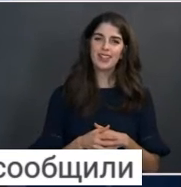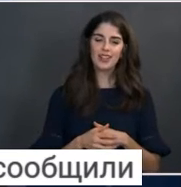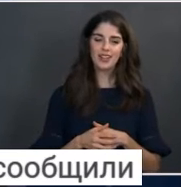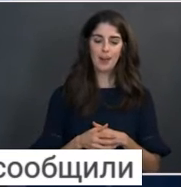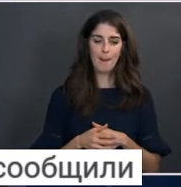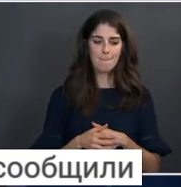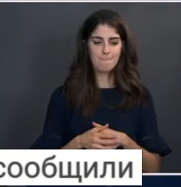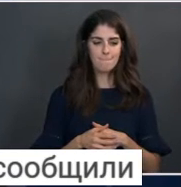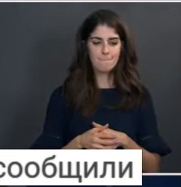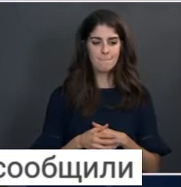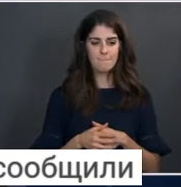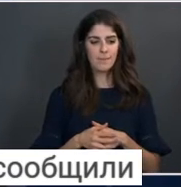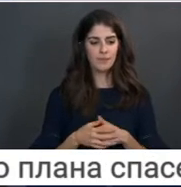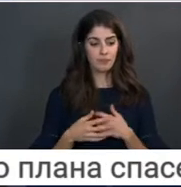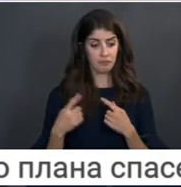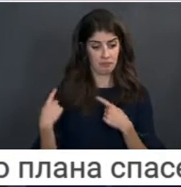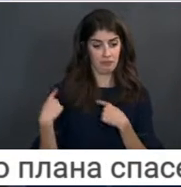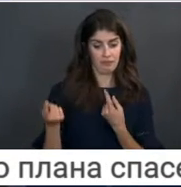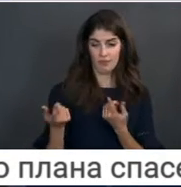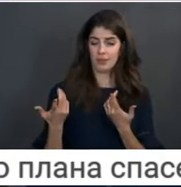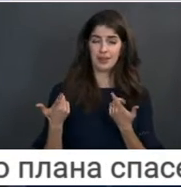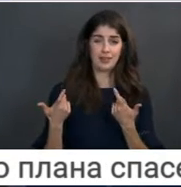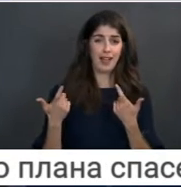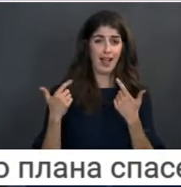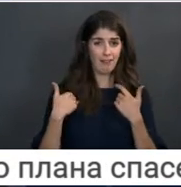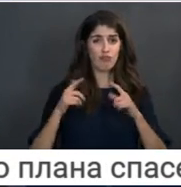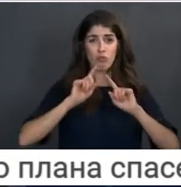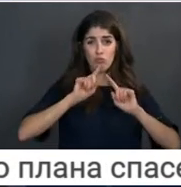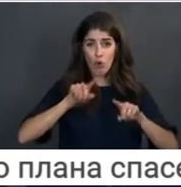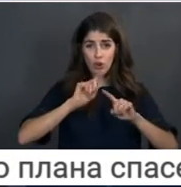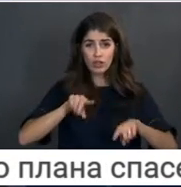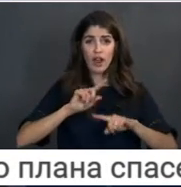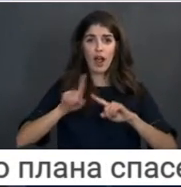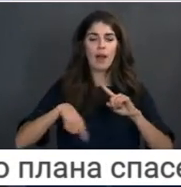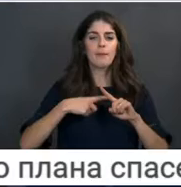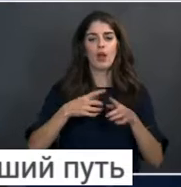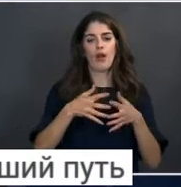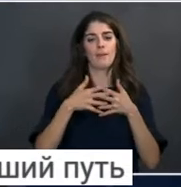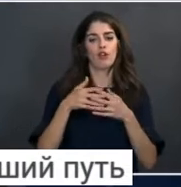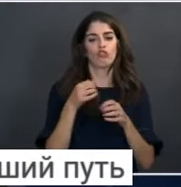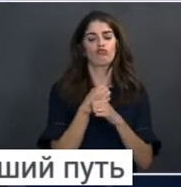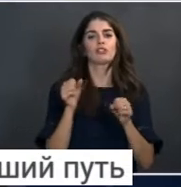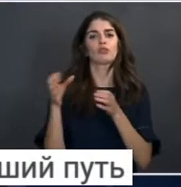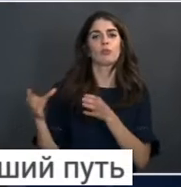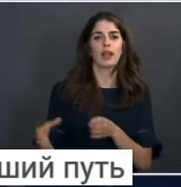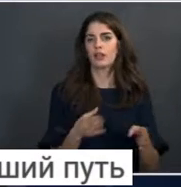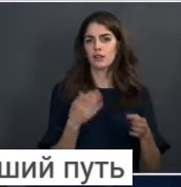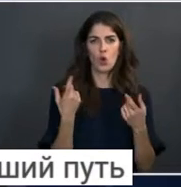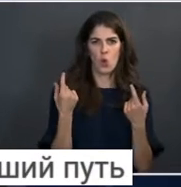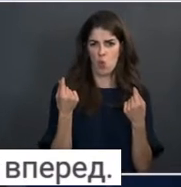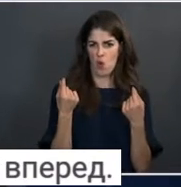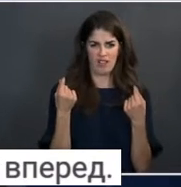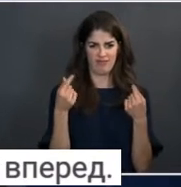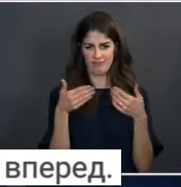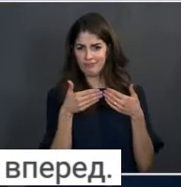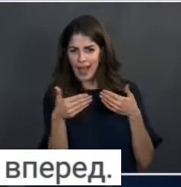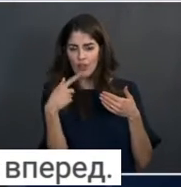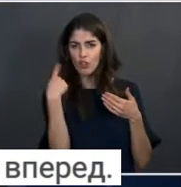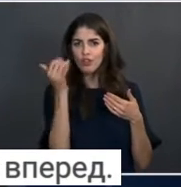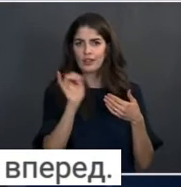been broadly reported that there is consideration on the American Rescue Plan of what the path forward will look like and